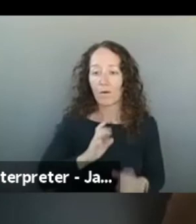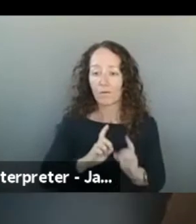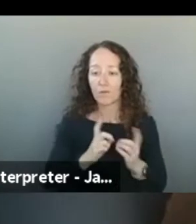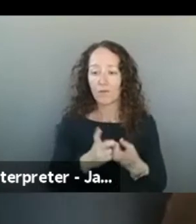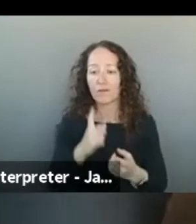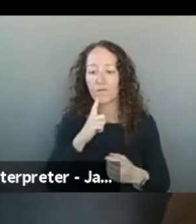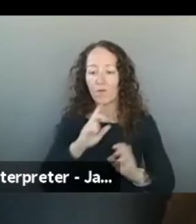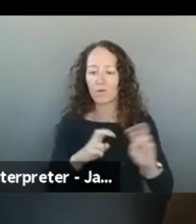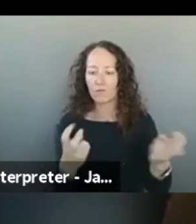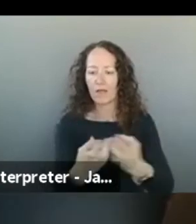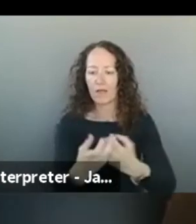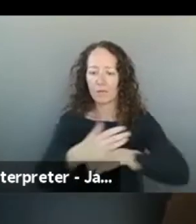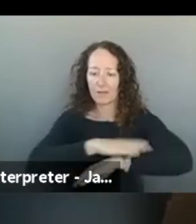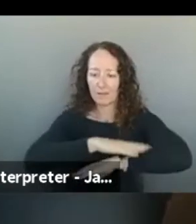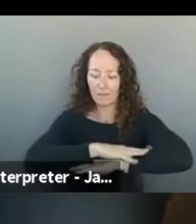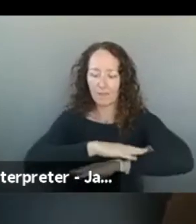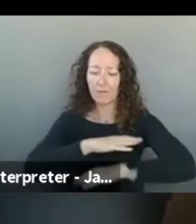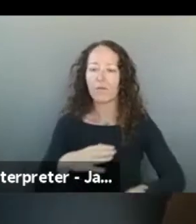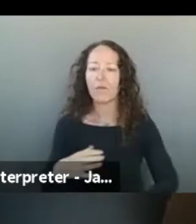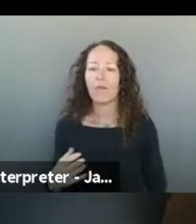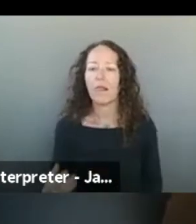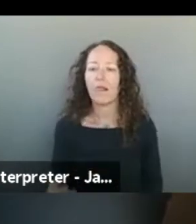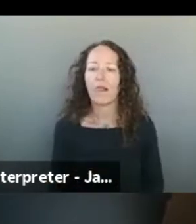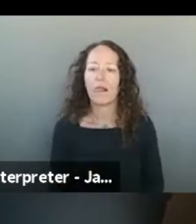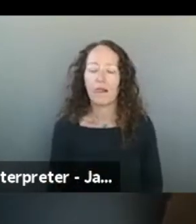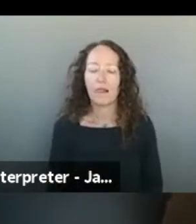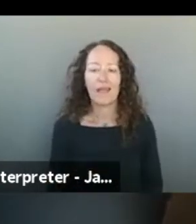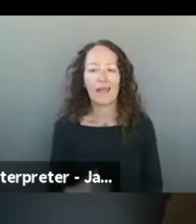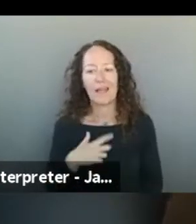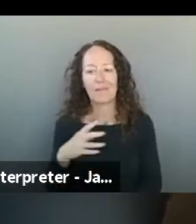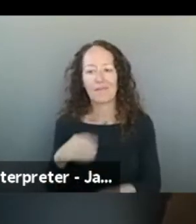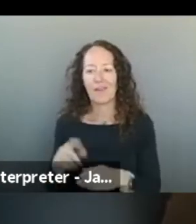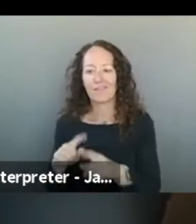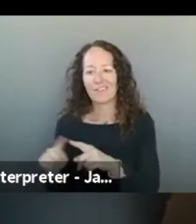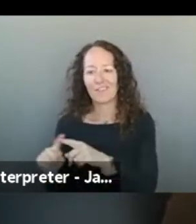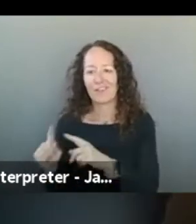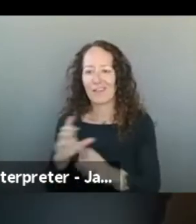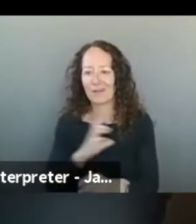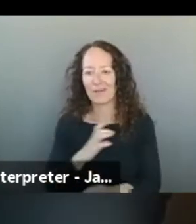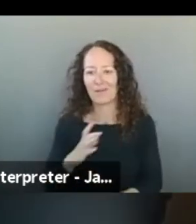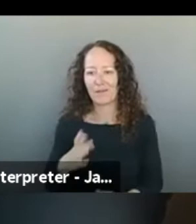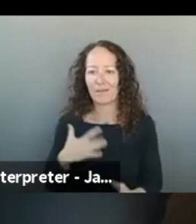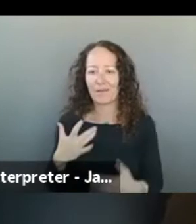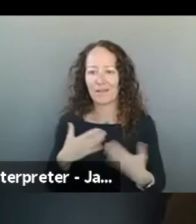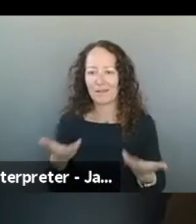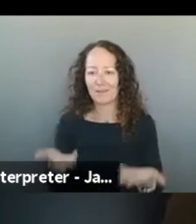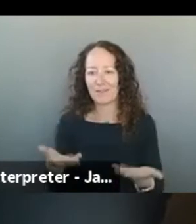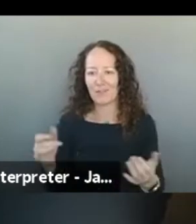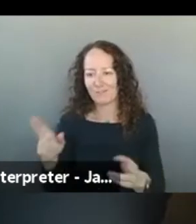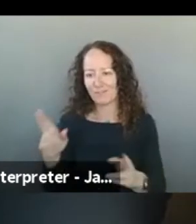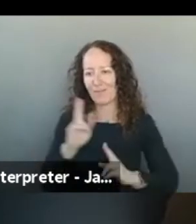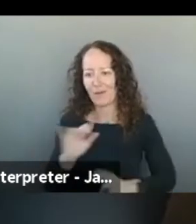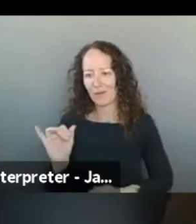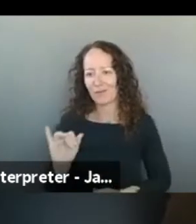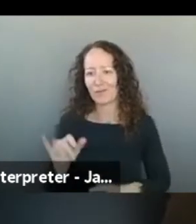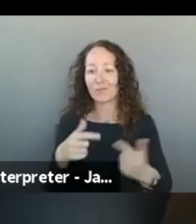Roundtable, as well as on several different committees. So I'm really excited and honored to be here as well.